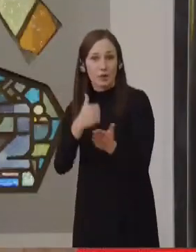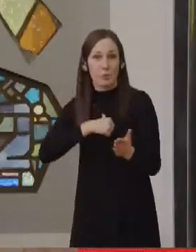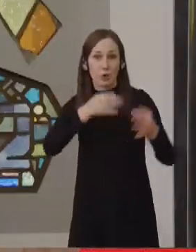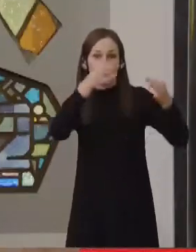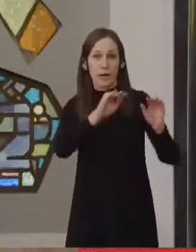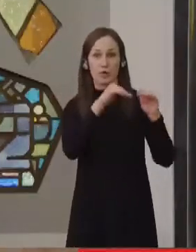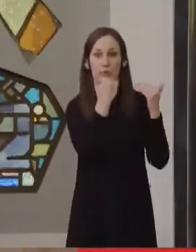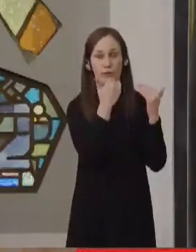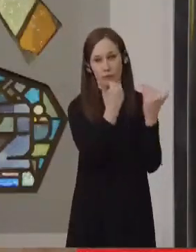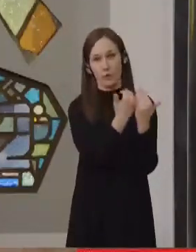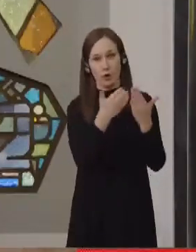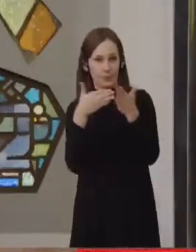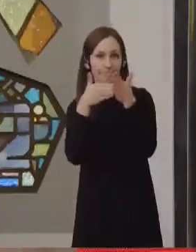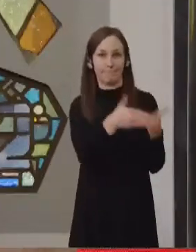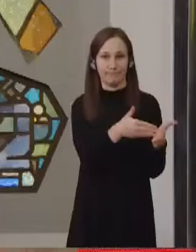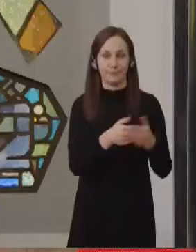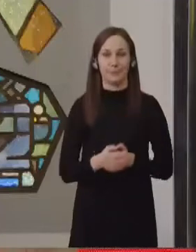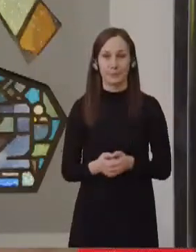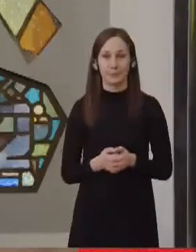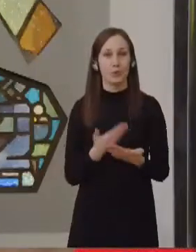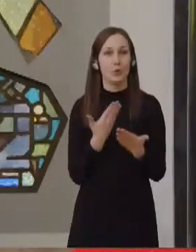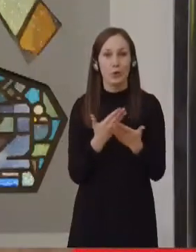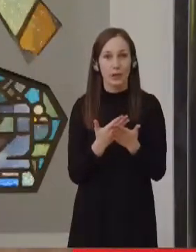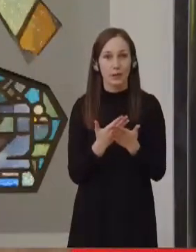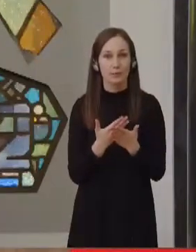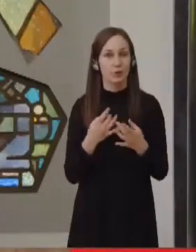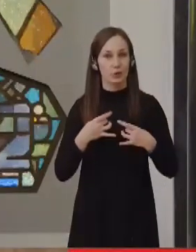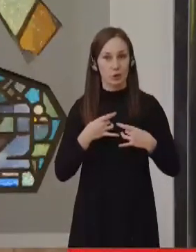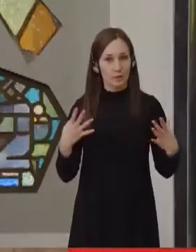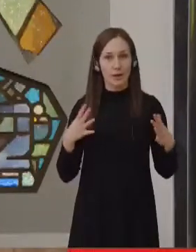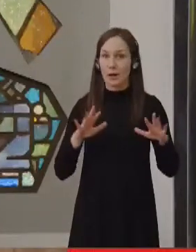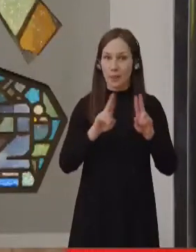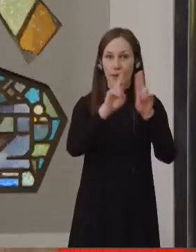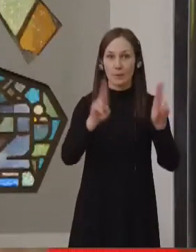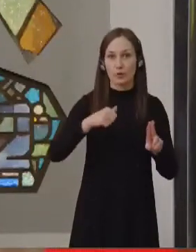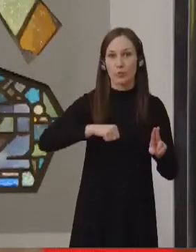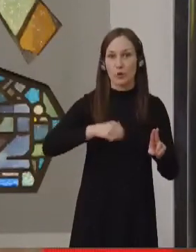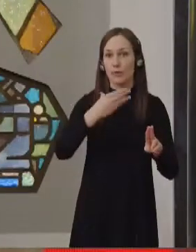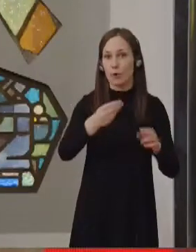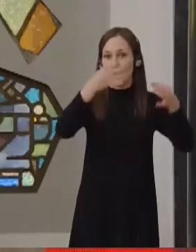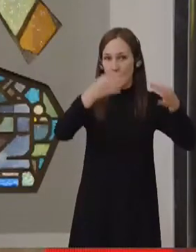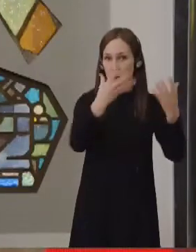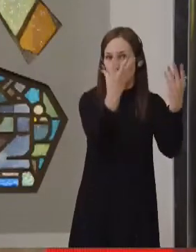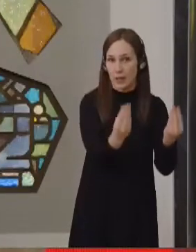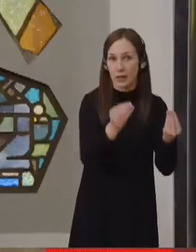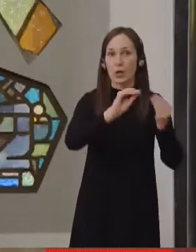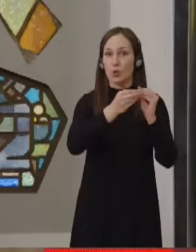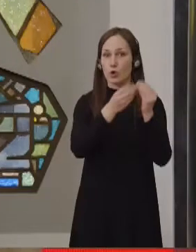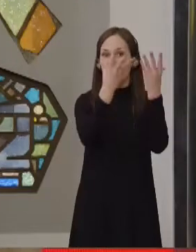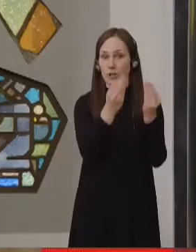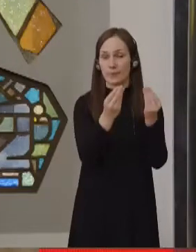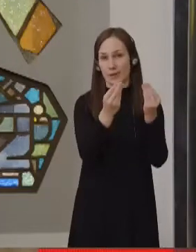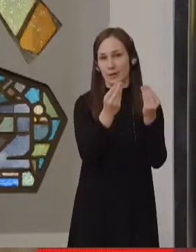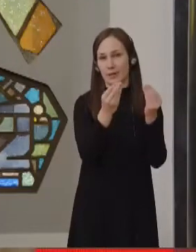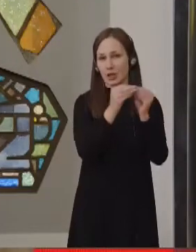in recognition of Human Rights Day. Every year on this date, December 10th, we observed that remarkable day